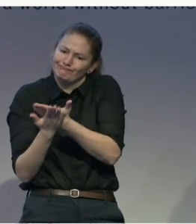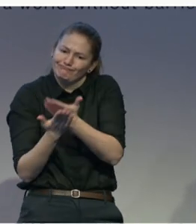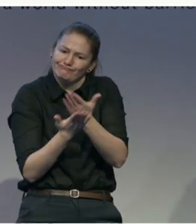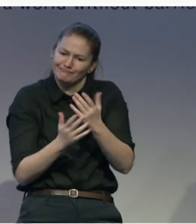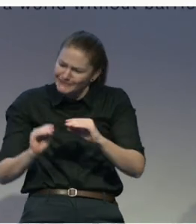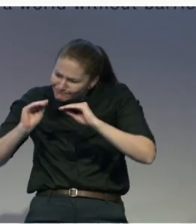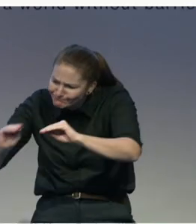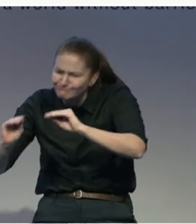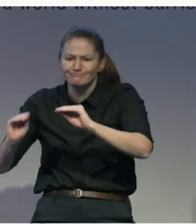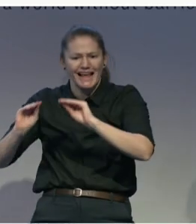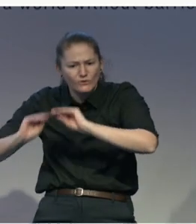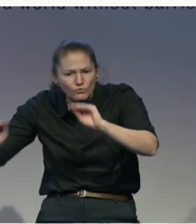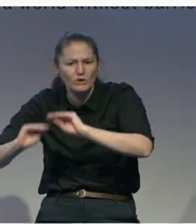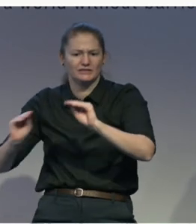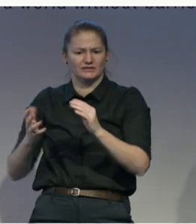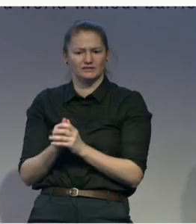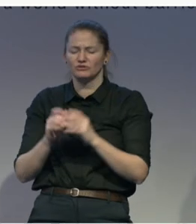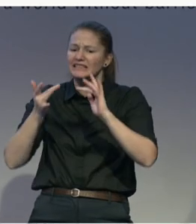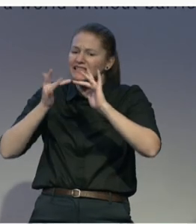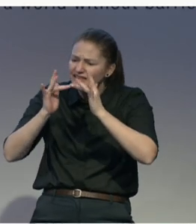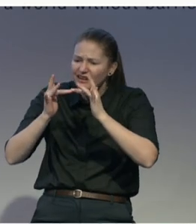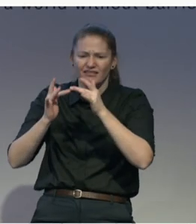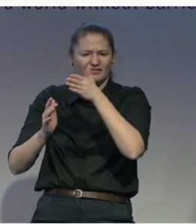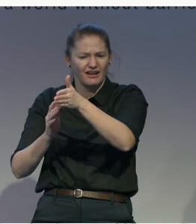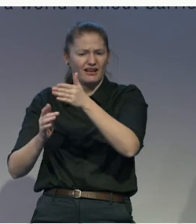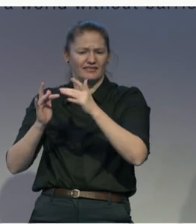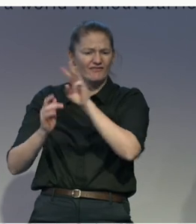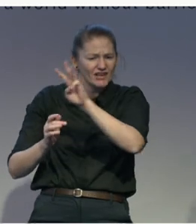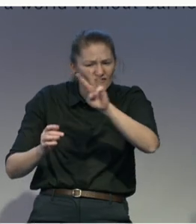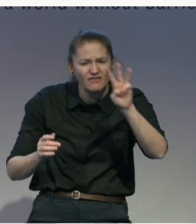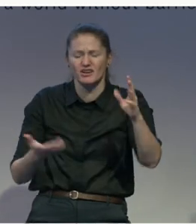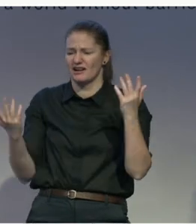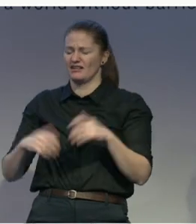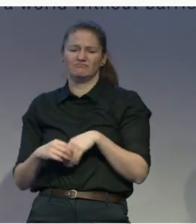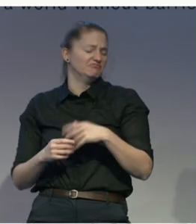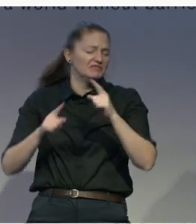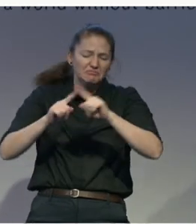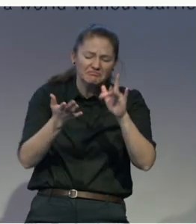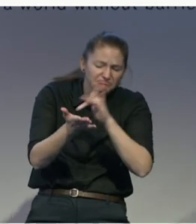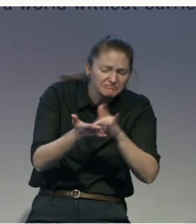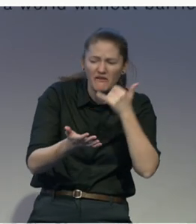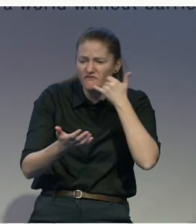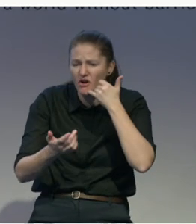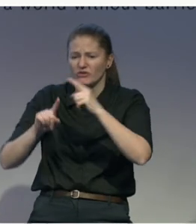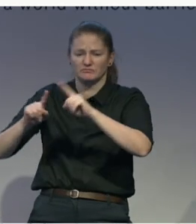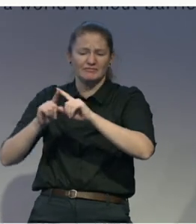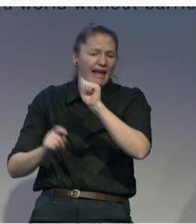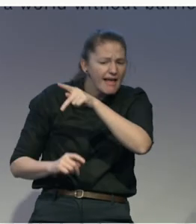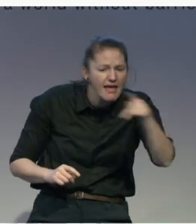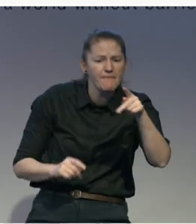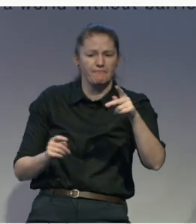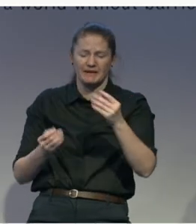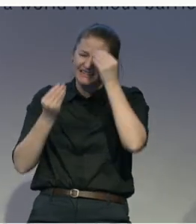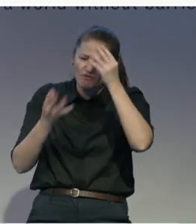also application-based solutions. So my summary would be to keep the flow of information going, and that's what it's all